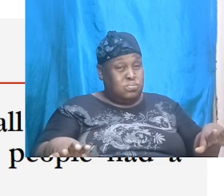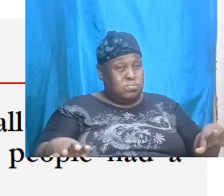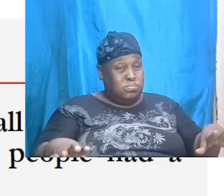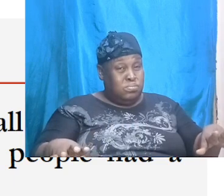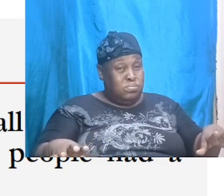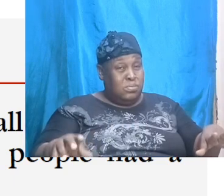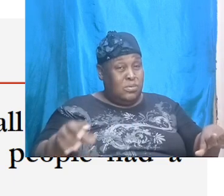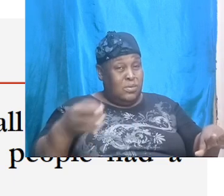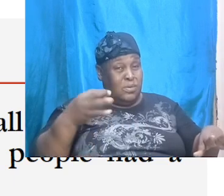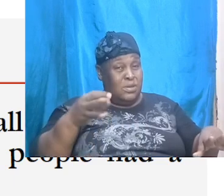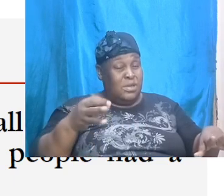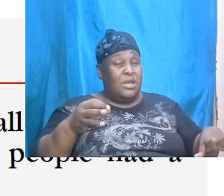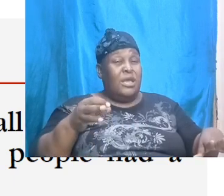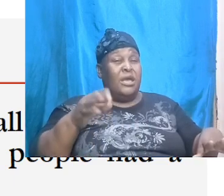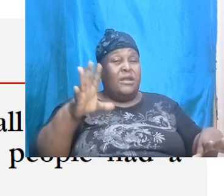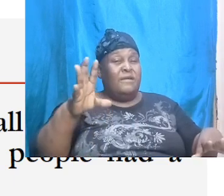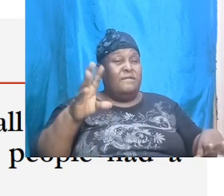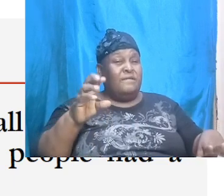Elul, in